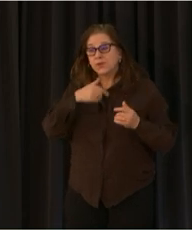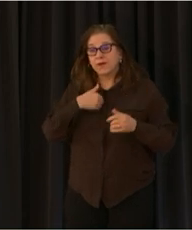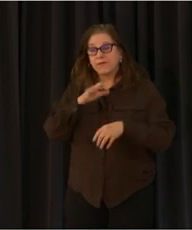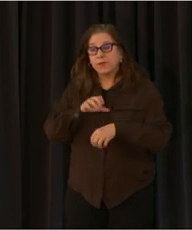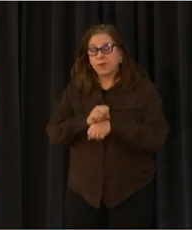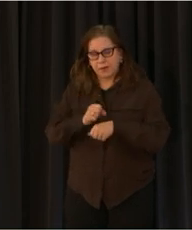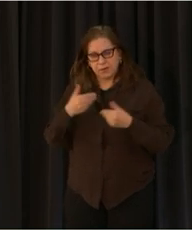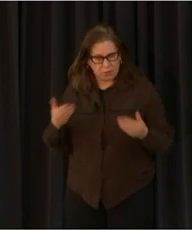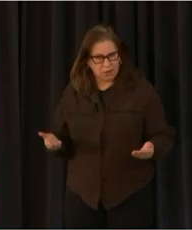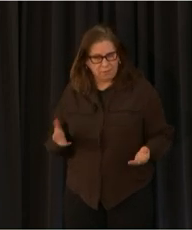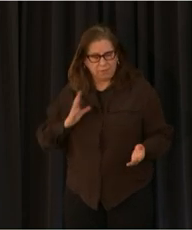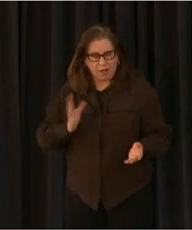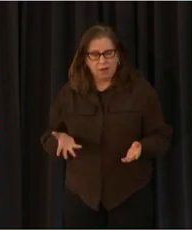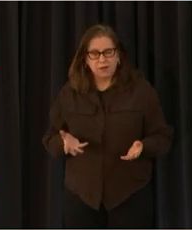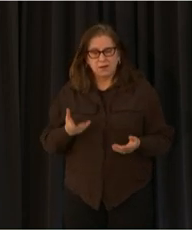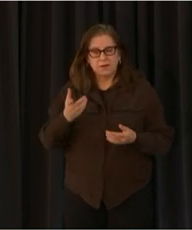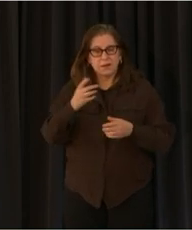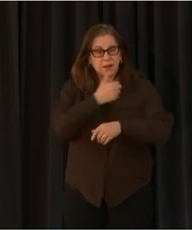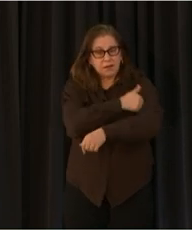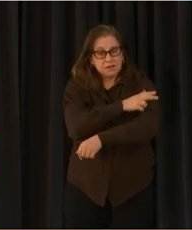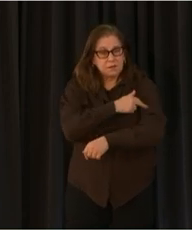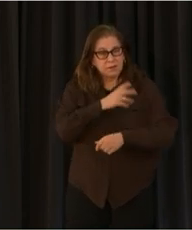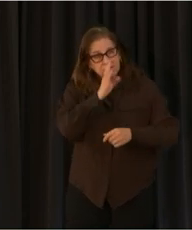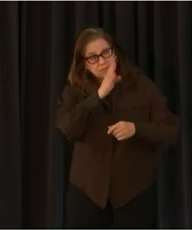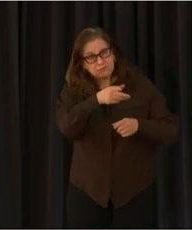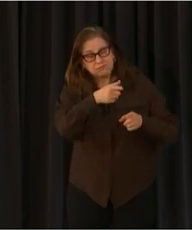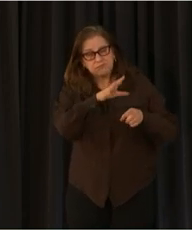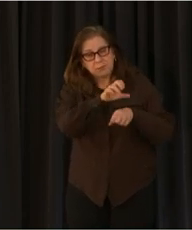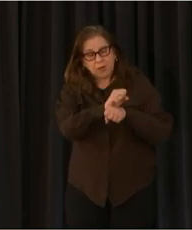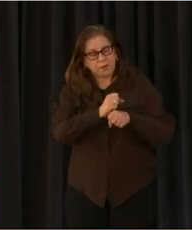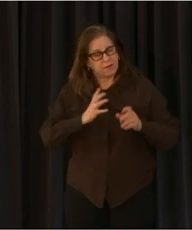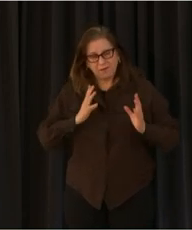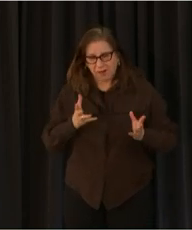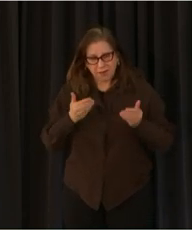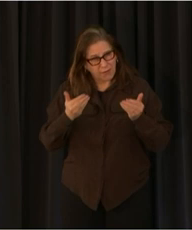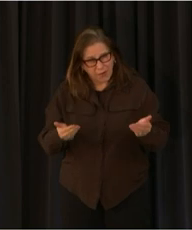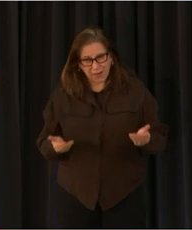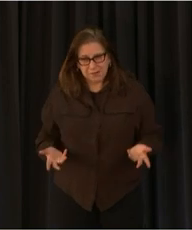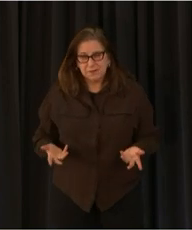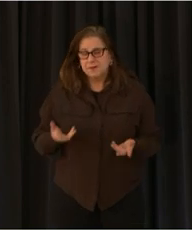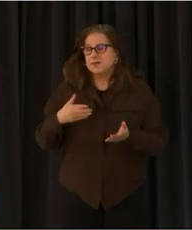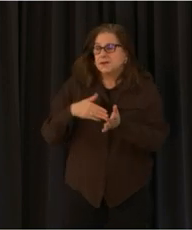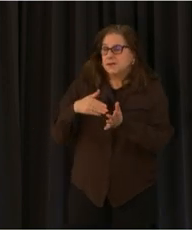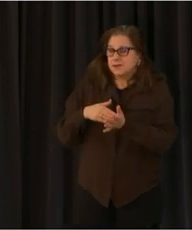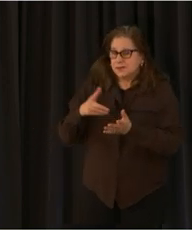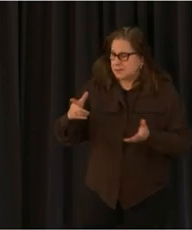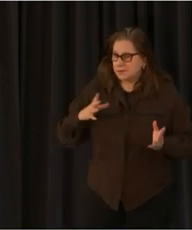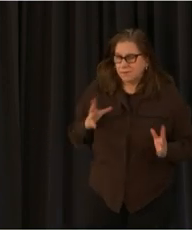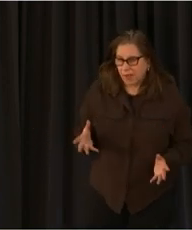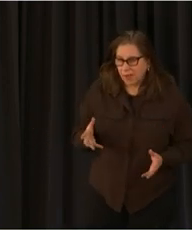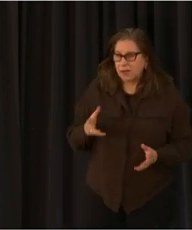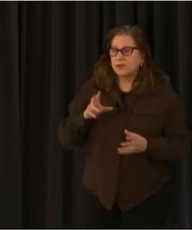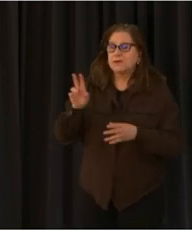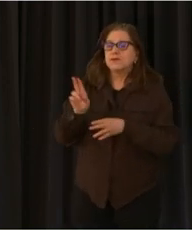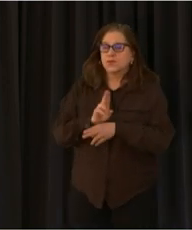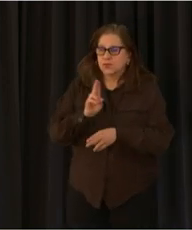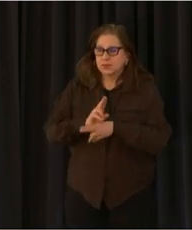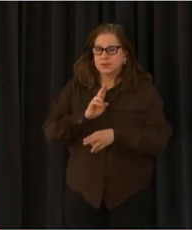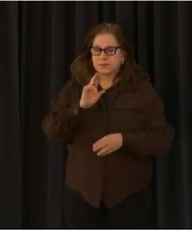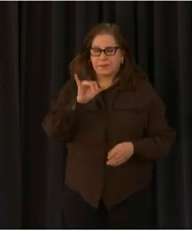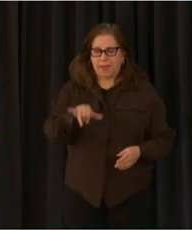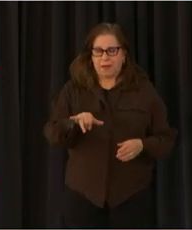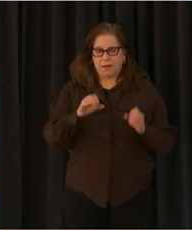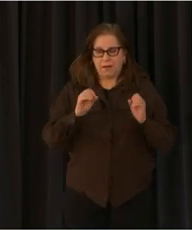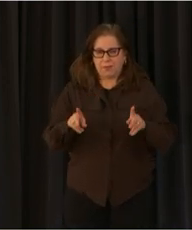and health centers will be notified directly by those hospitals and health centers of their rescheduled appointment dates and times, and